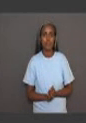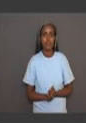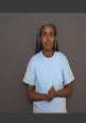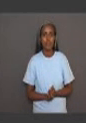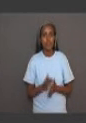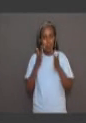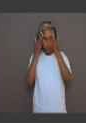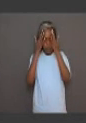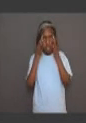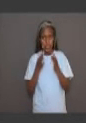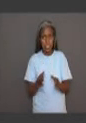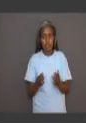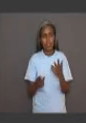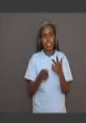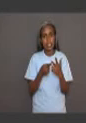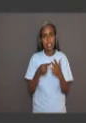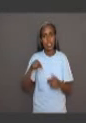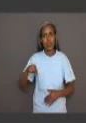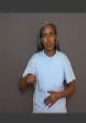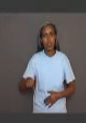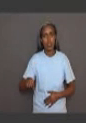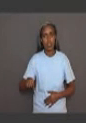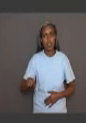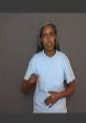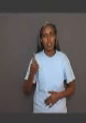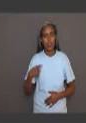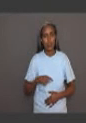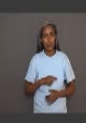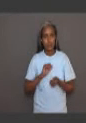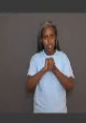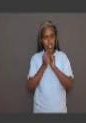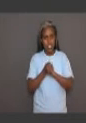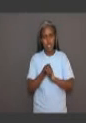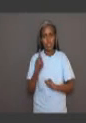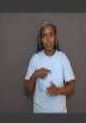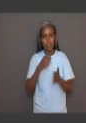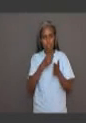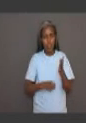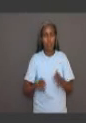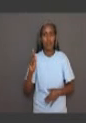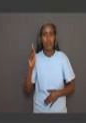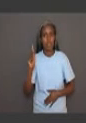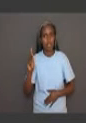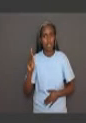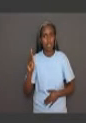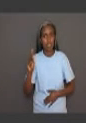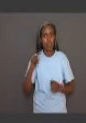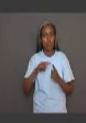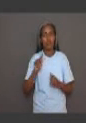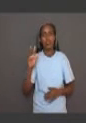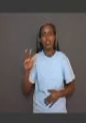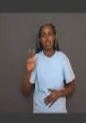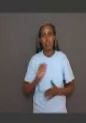To determine the third quartile, we change our value of k to